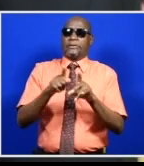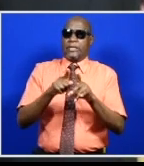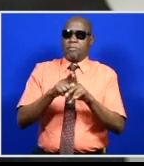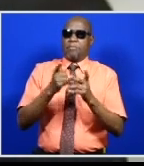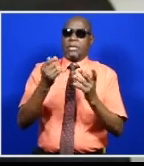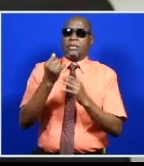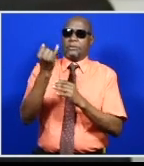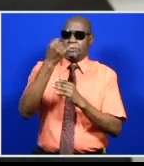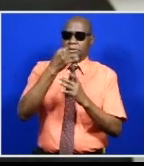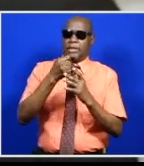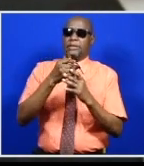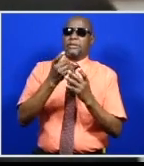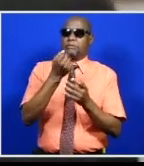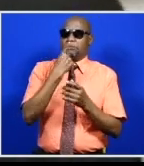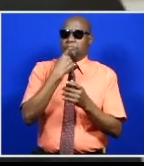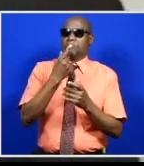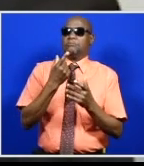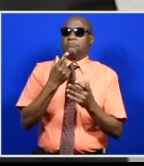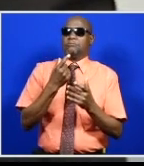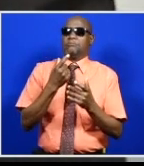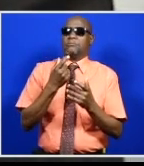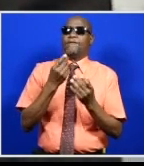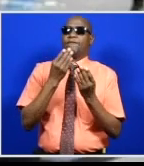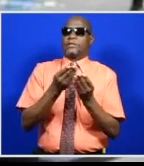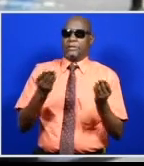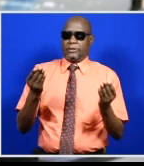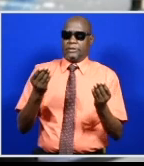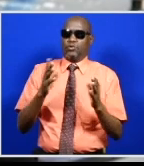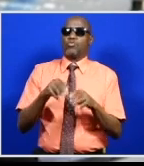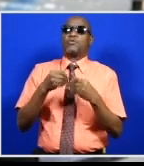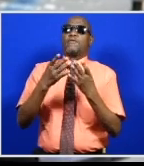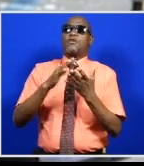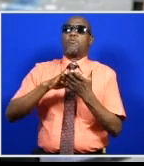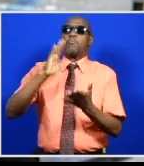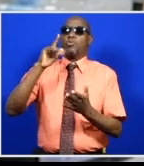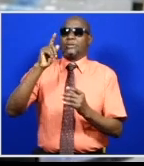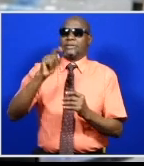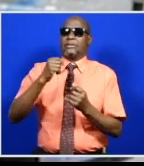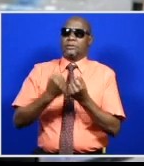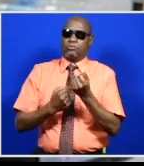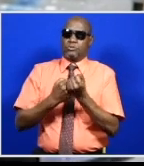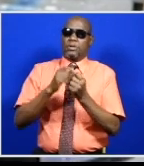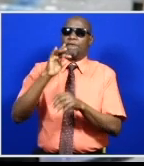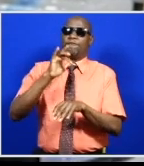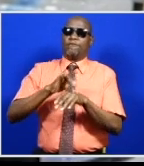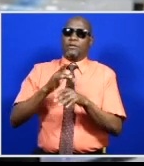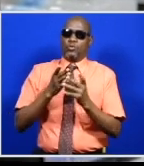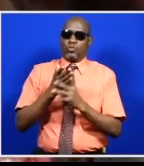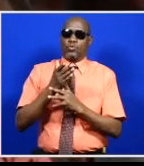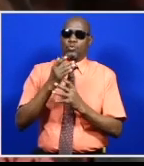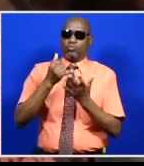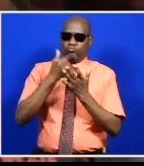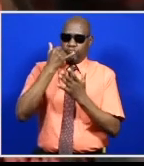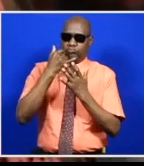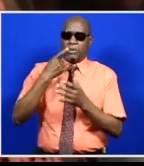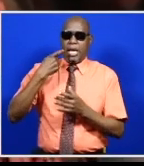design and running of treatment rehabilitation facilities in order to provide much-needed support to people affected by drug addiction. They